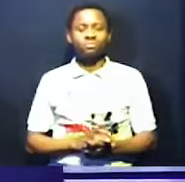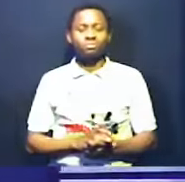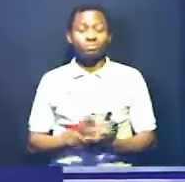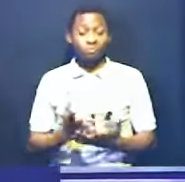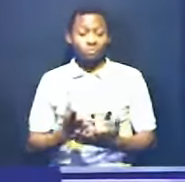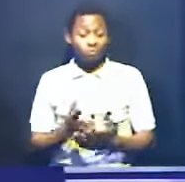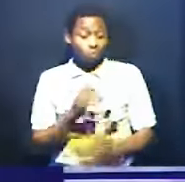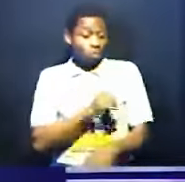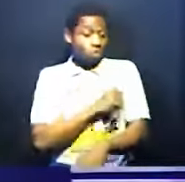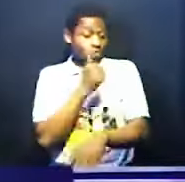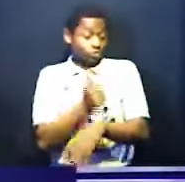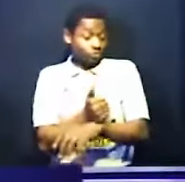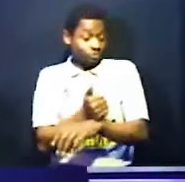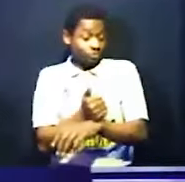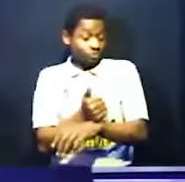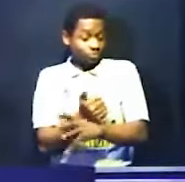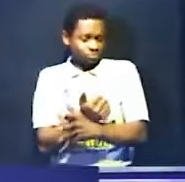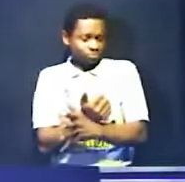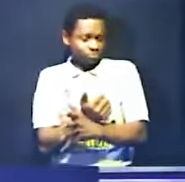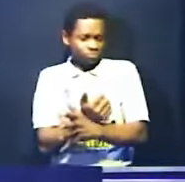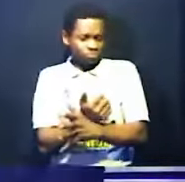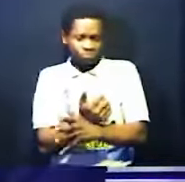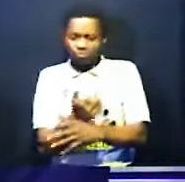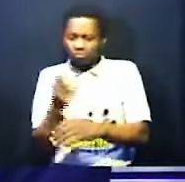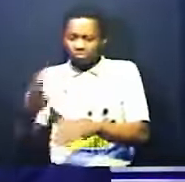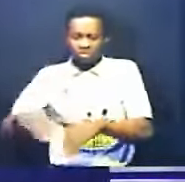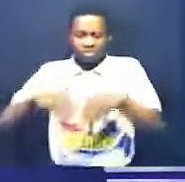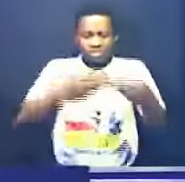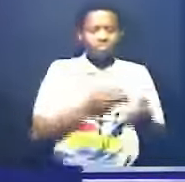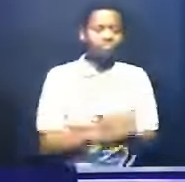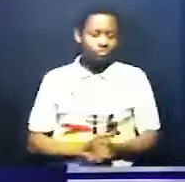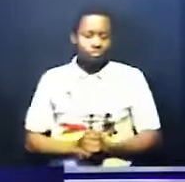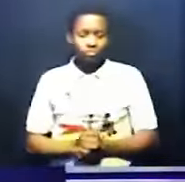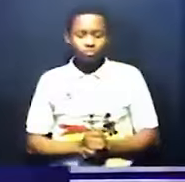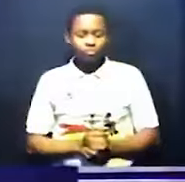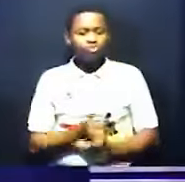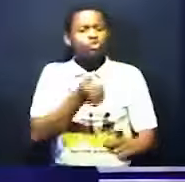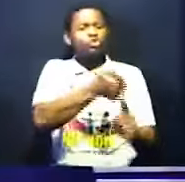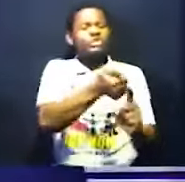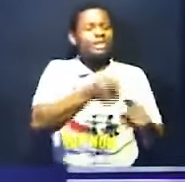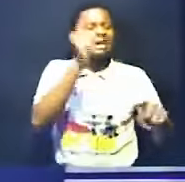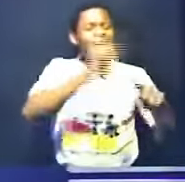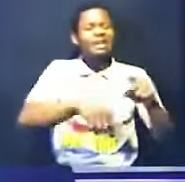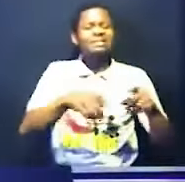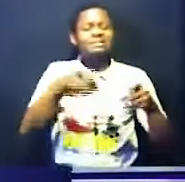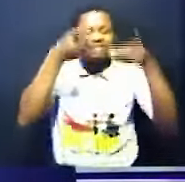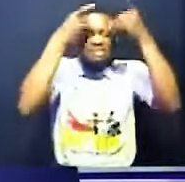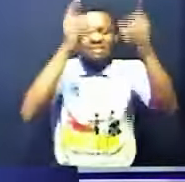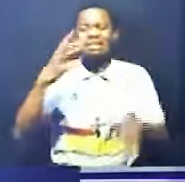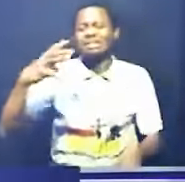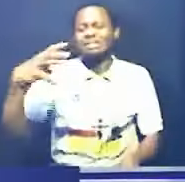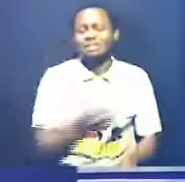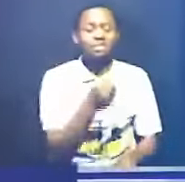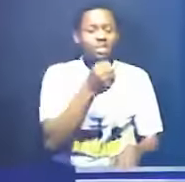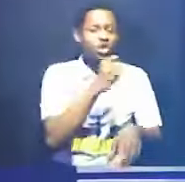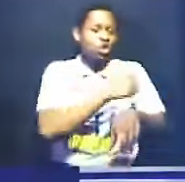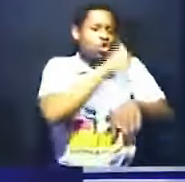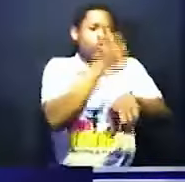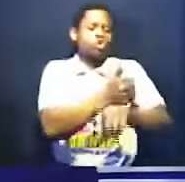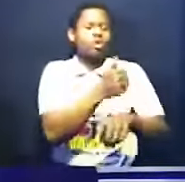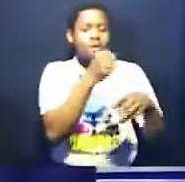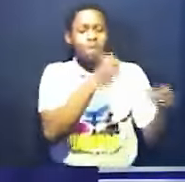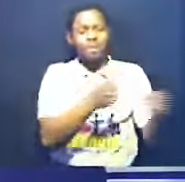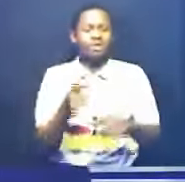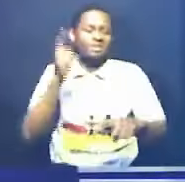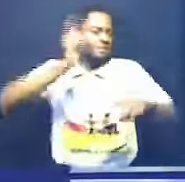authority is conferred. Okay. To me, wadema. You don't take authority. Won't fat to me. But why is he taking authority? I didn't in